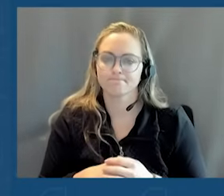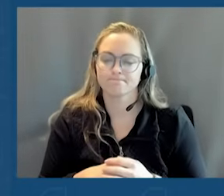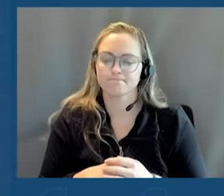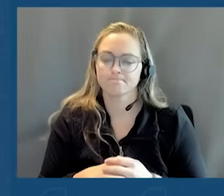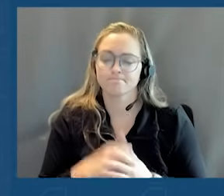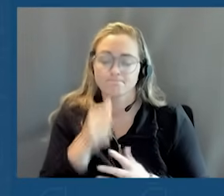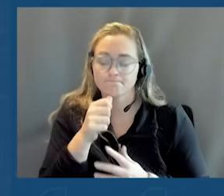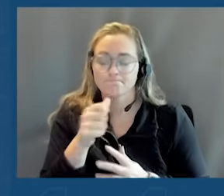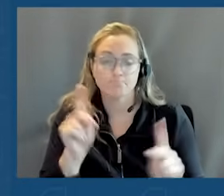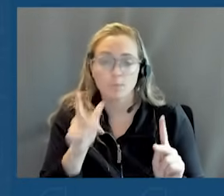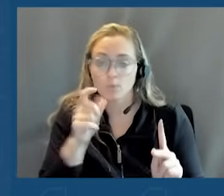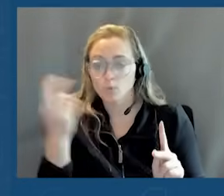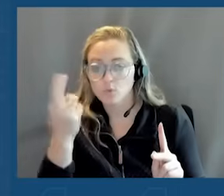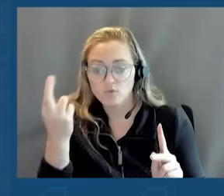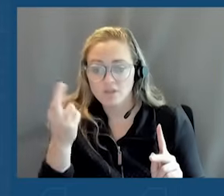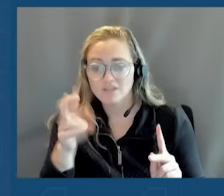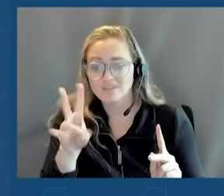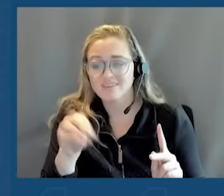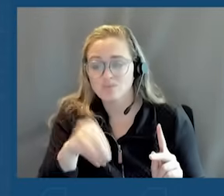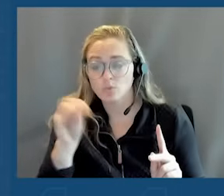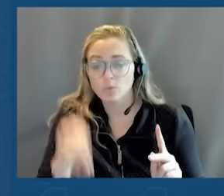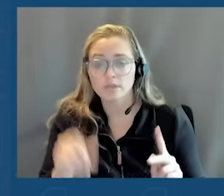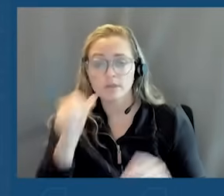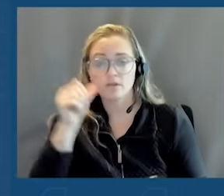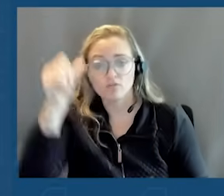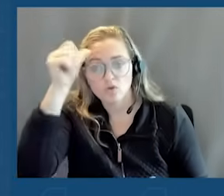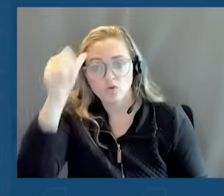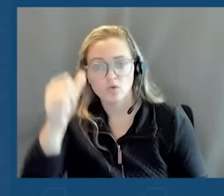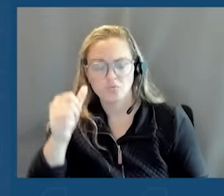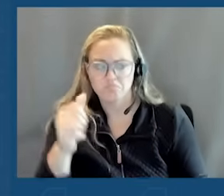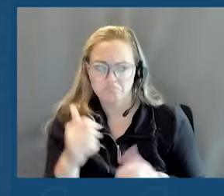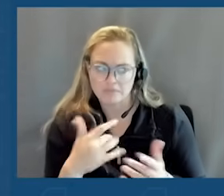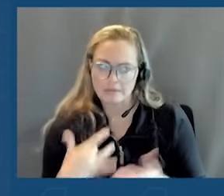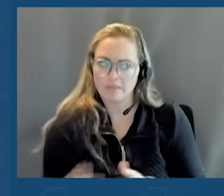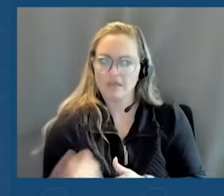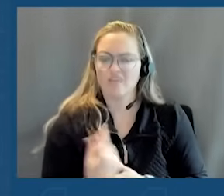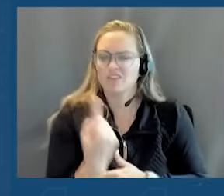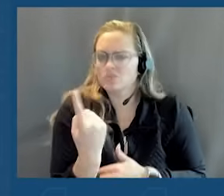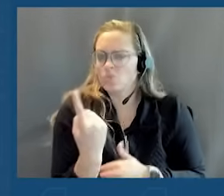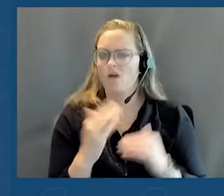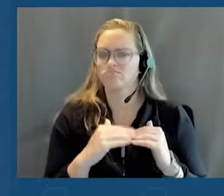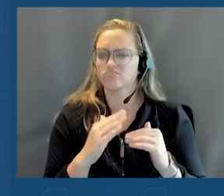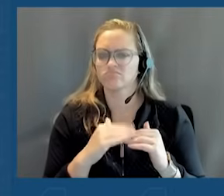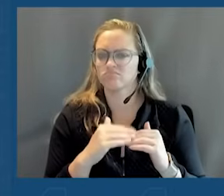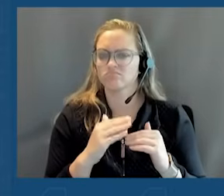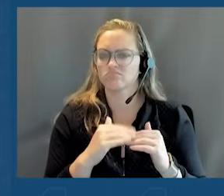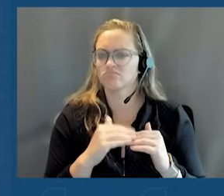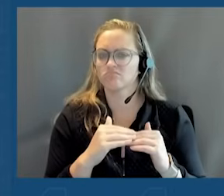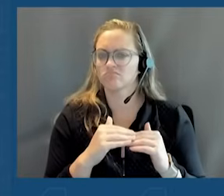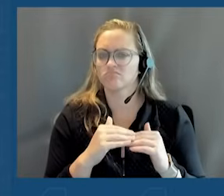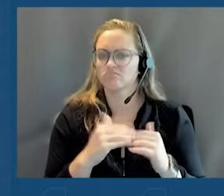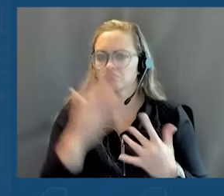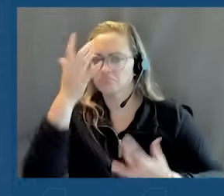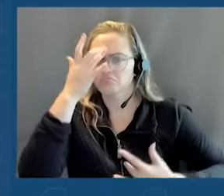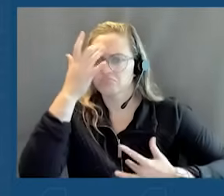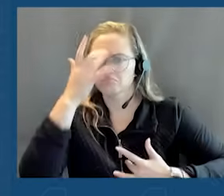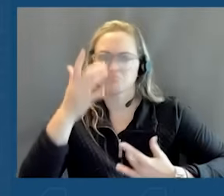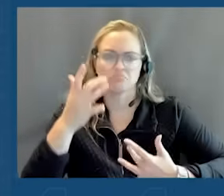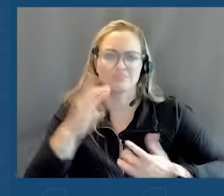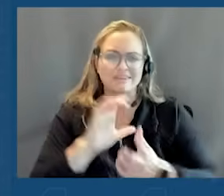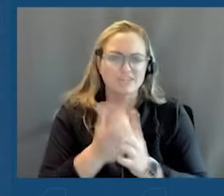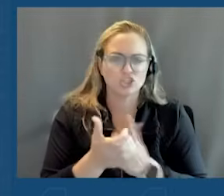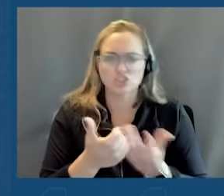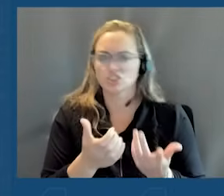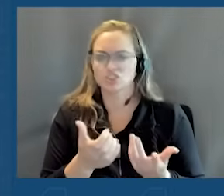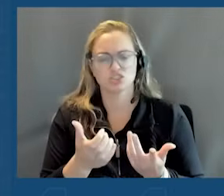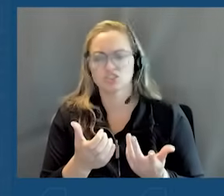this, but 70% of adults have at least one underlying condition, regardless of your age. 70% of adults have at least one underlying condition